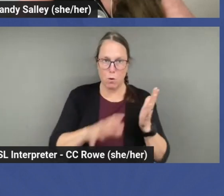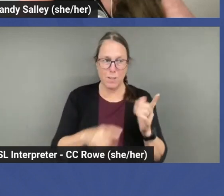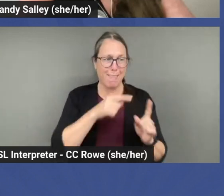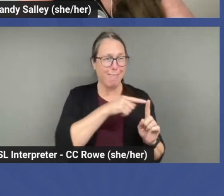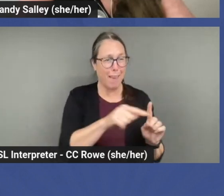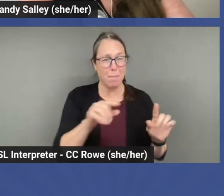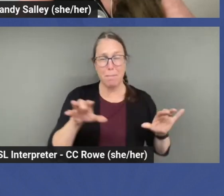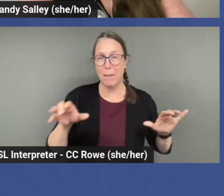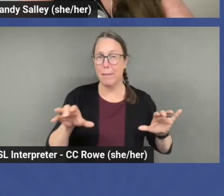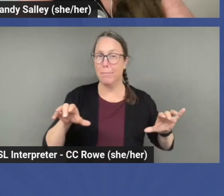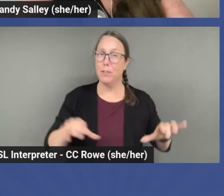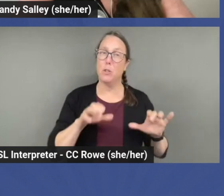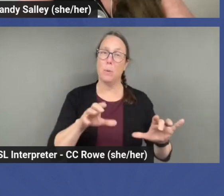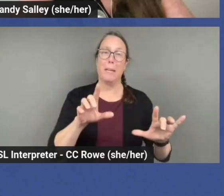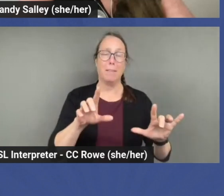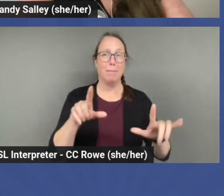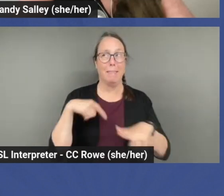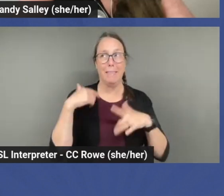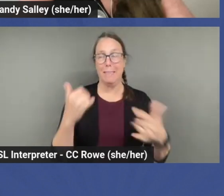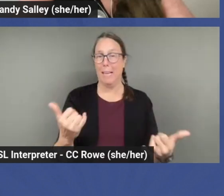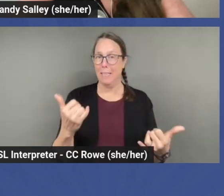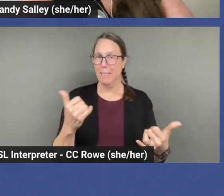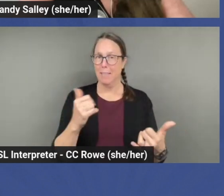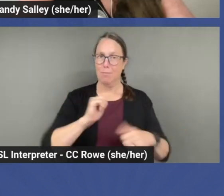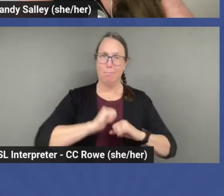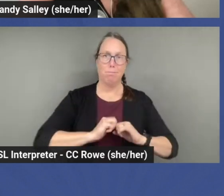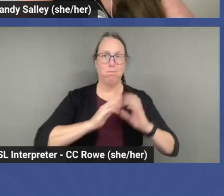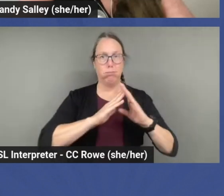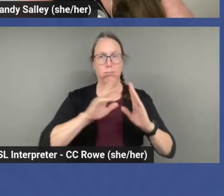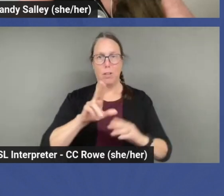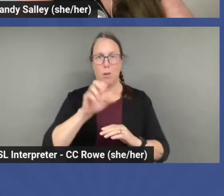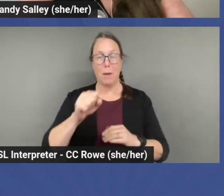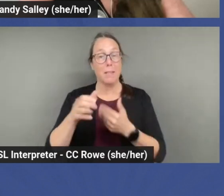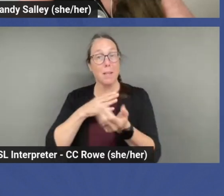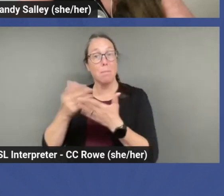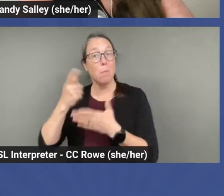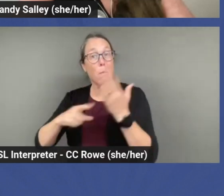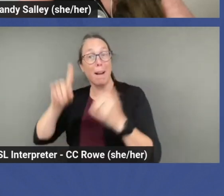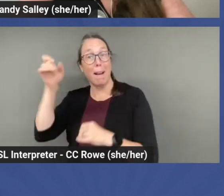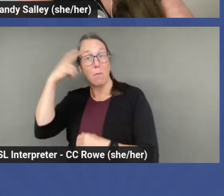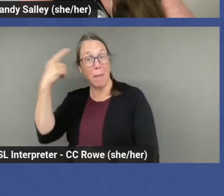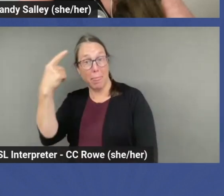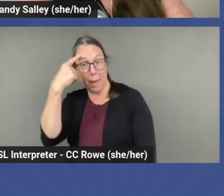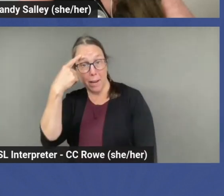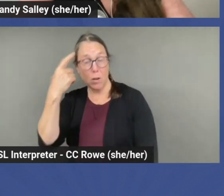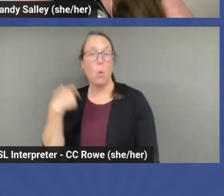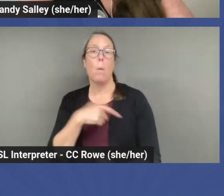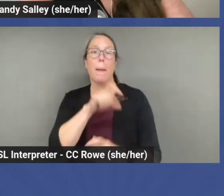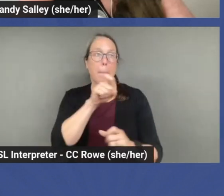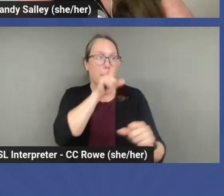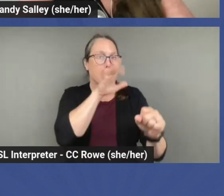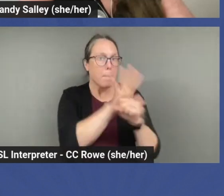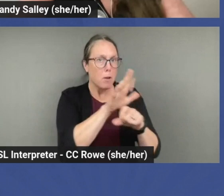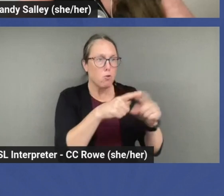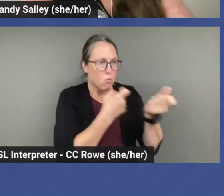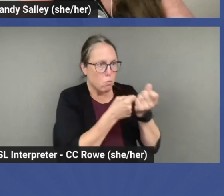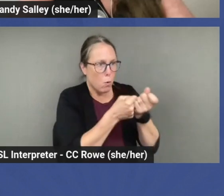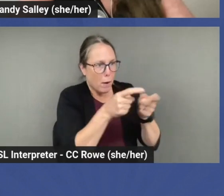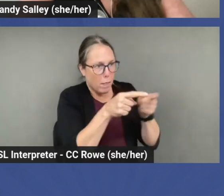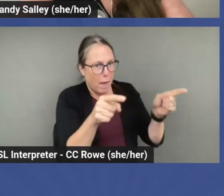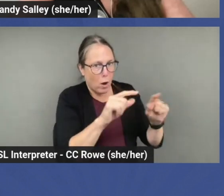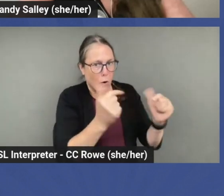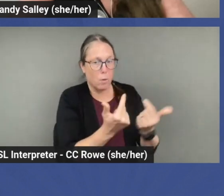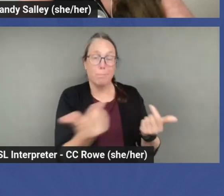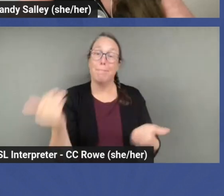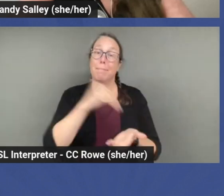United States, regardless of how the government cares about it. We really need to be like very committed to that. Like, again, I live in